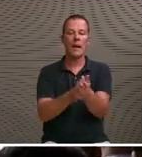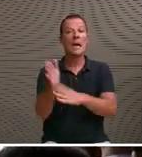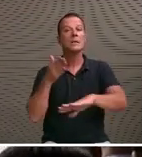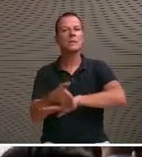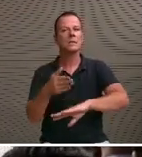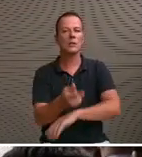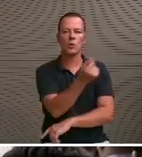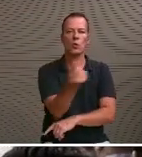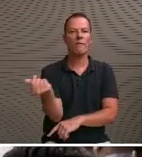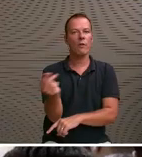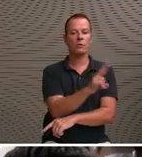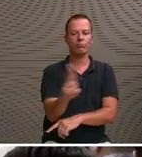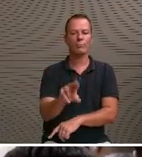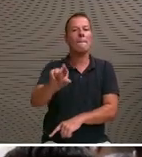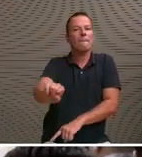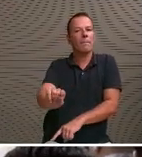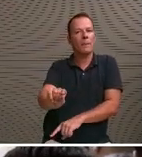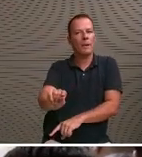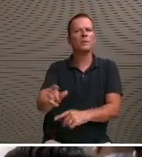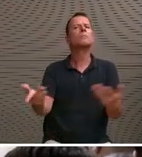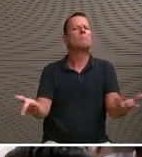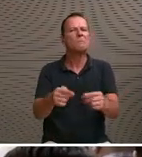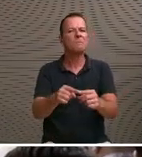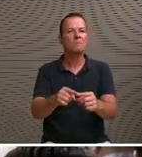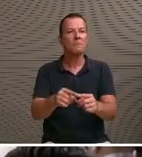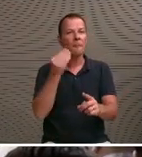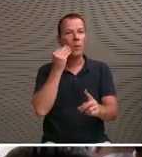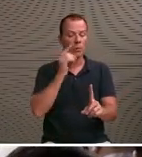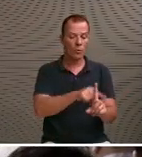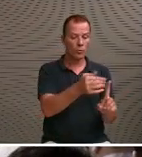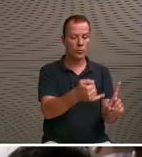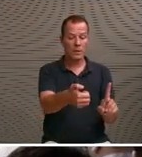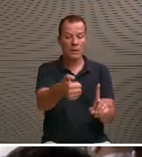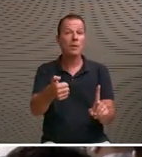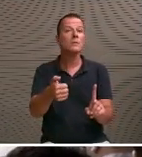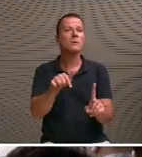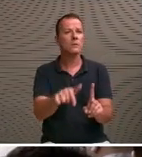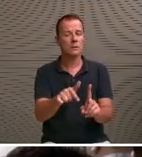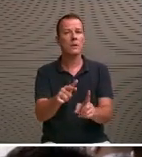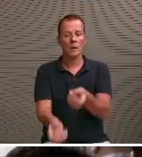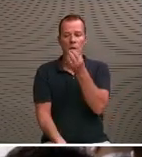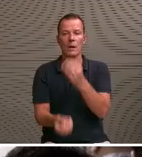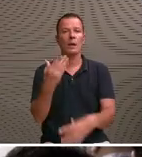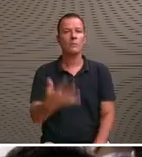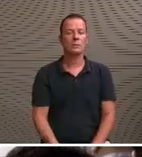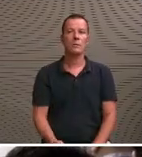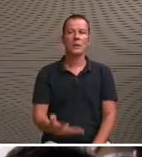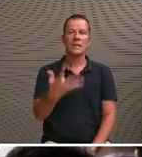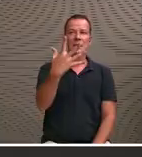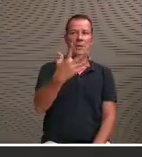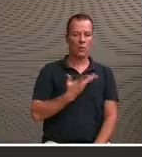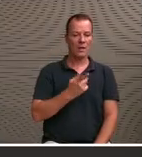are we going? Well, since 2015, globally, we've created 5 decacorns of the